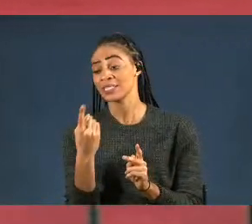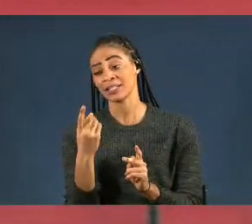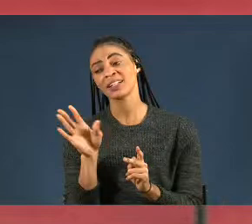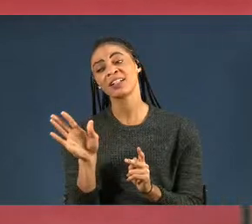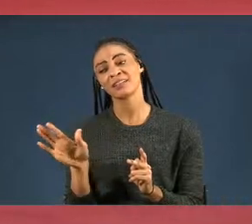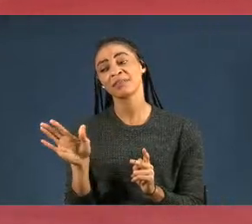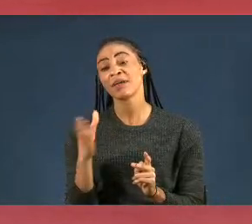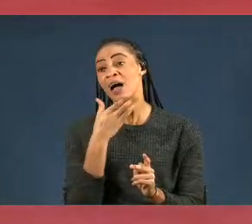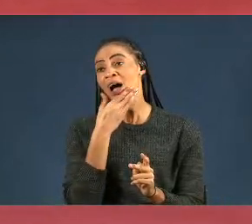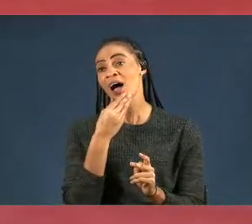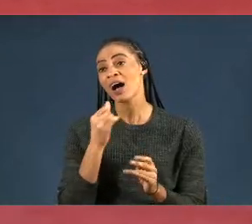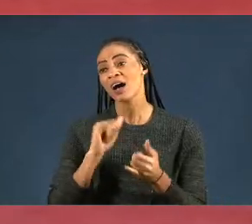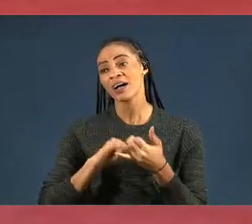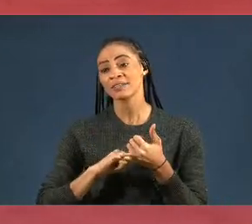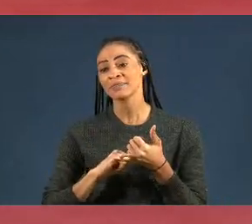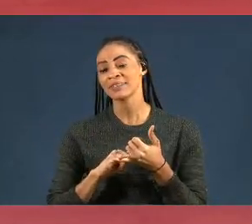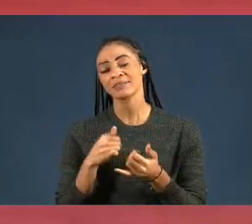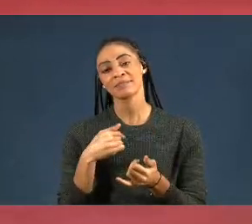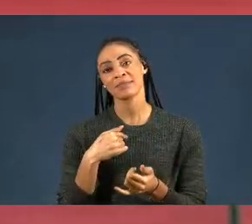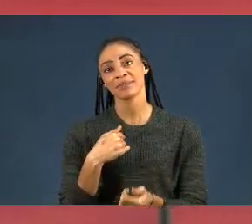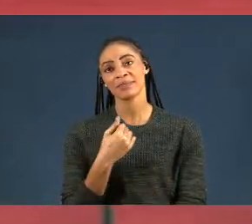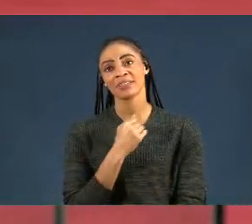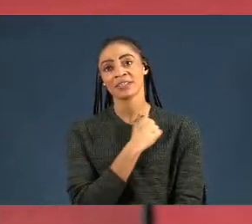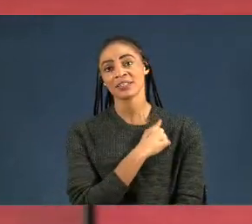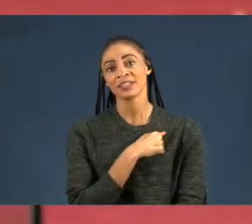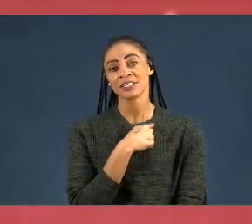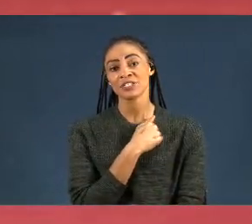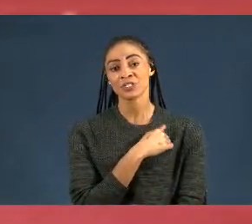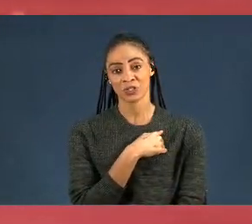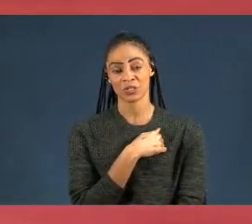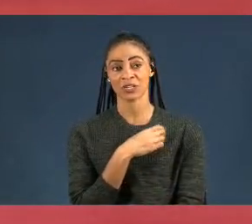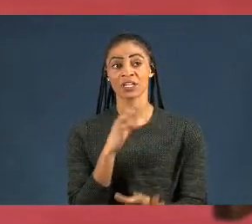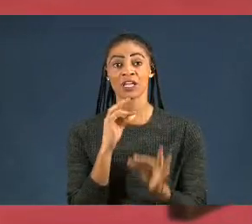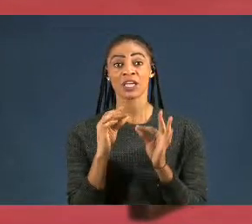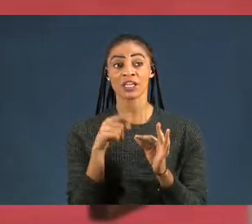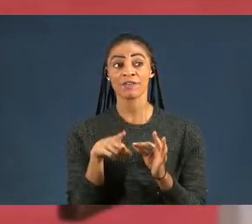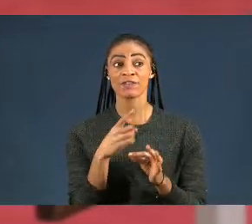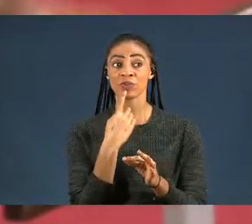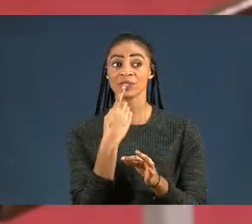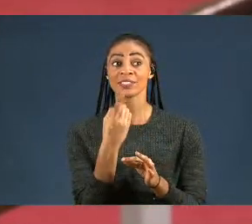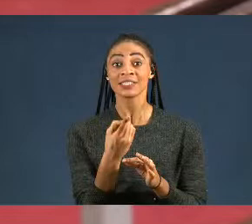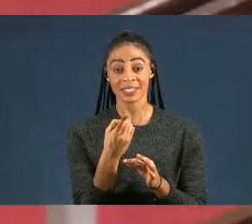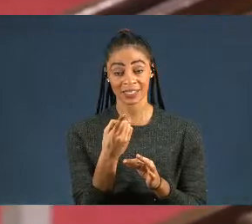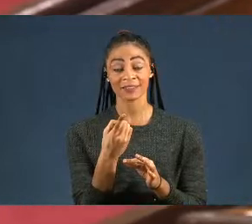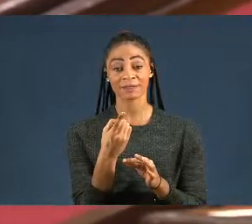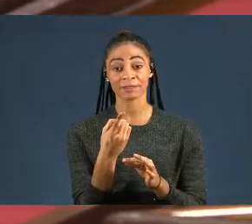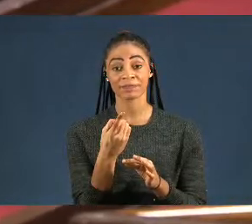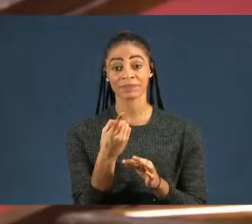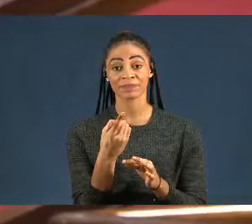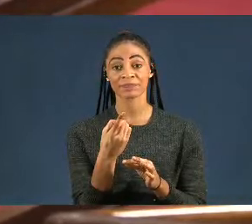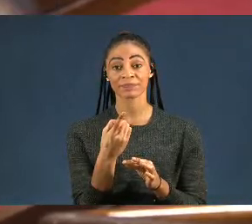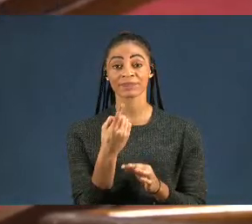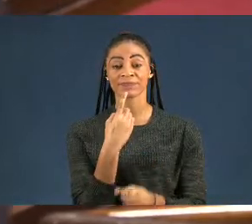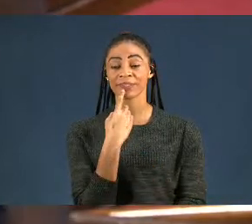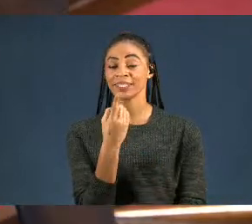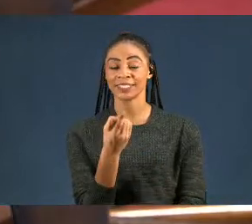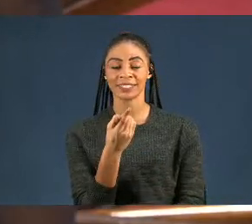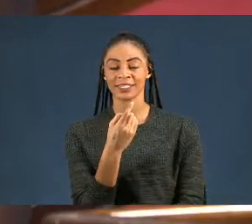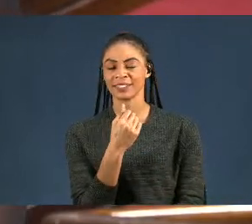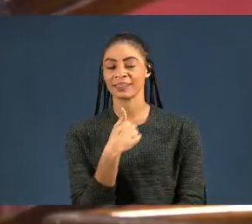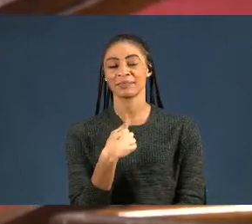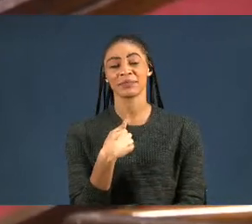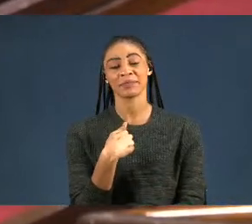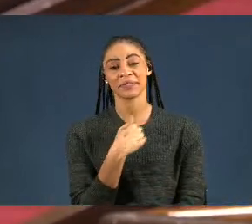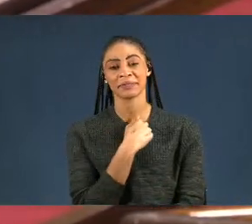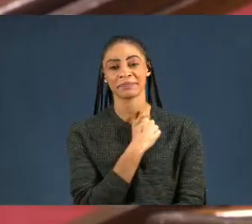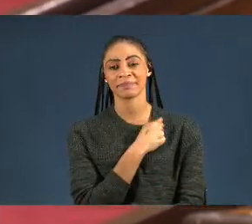for granted. If you just say it by your mouth, you don't need to justify it. You just need to say, I'm sorry.